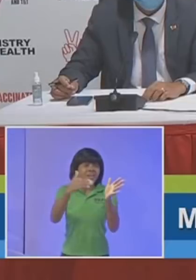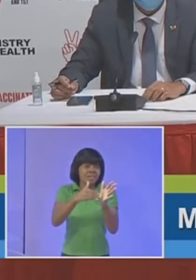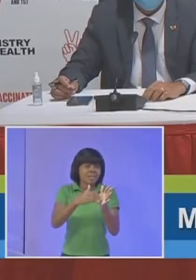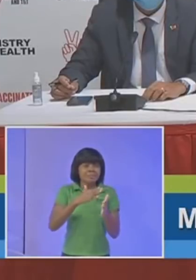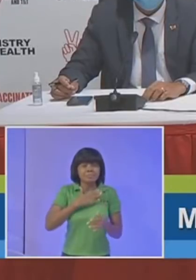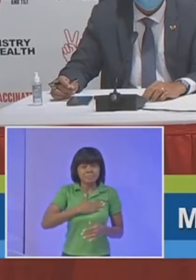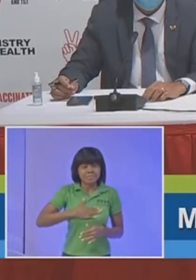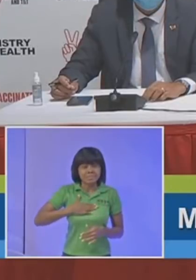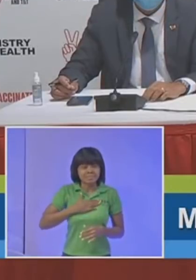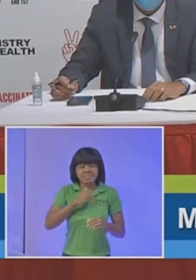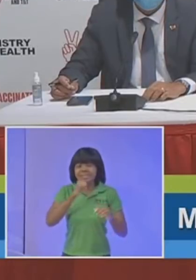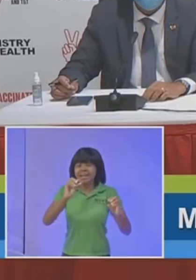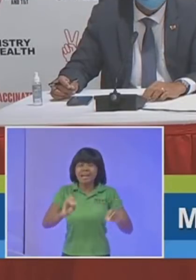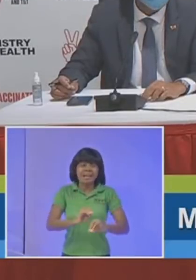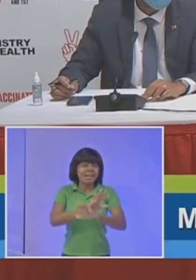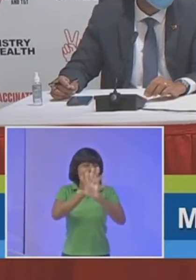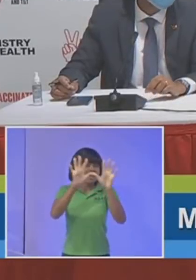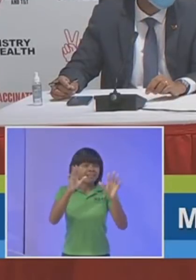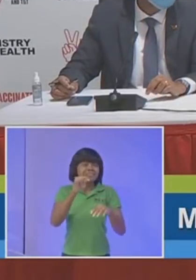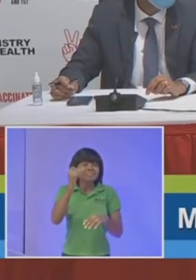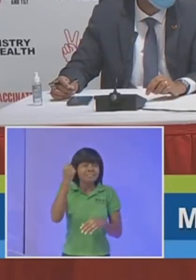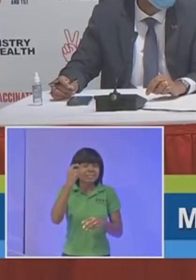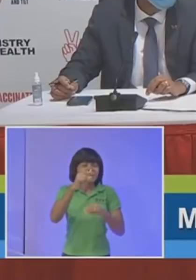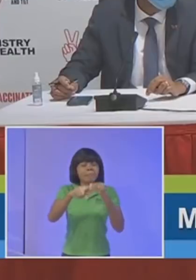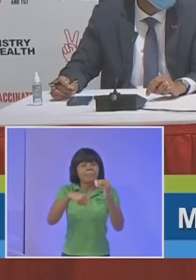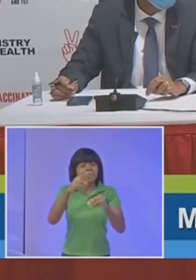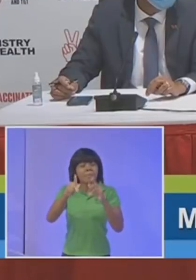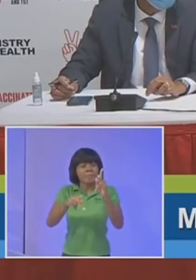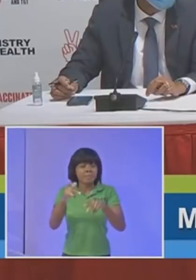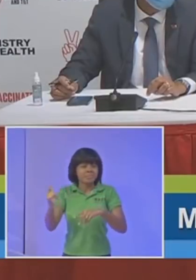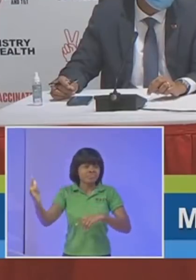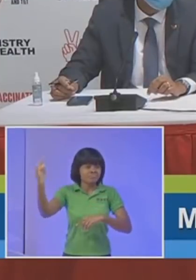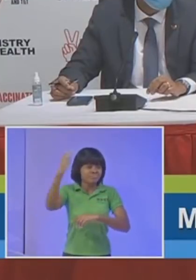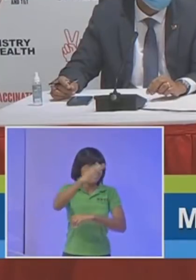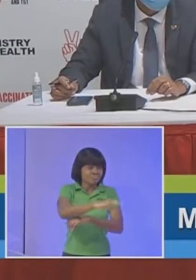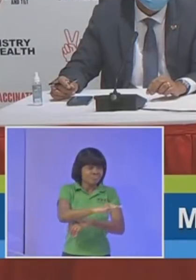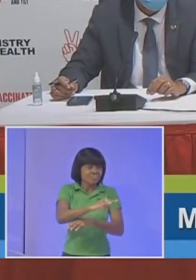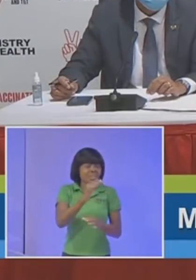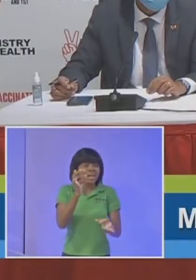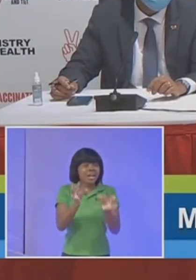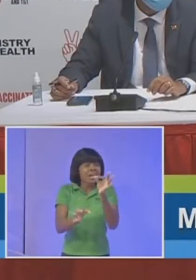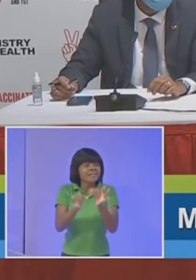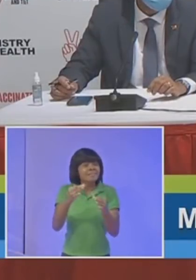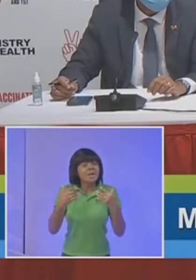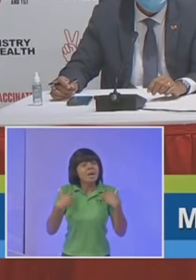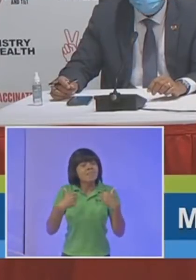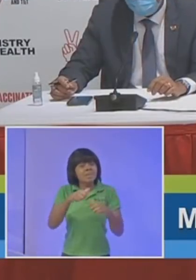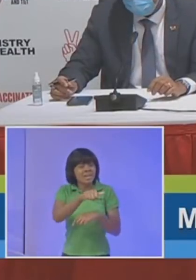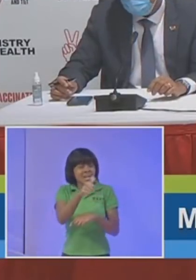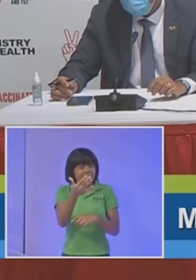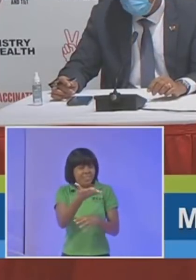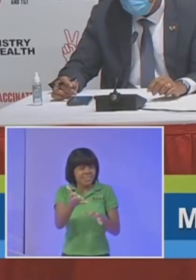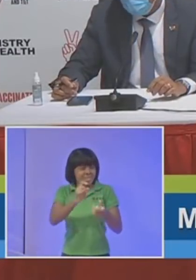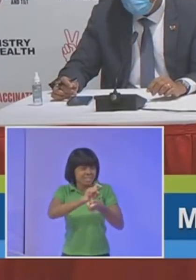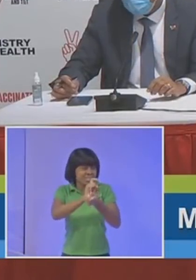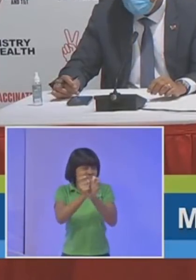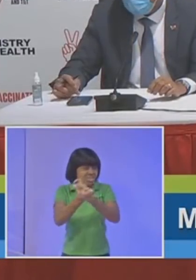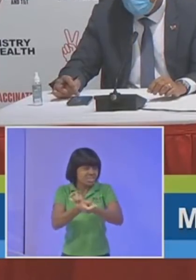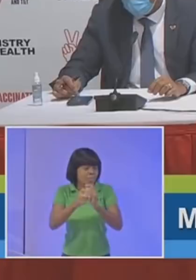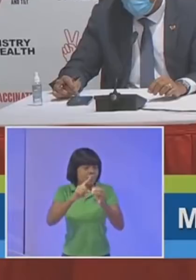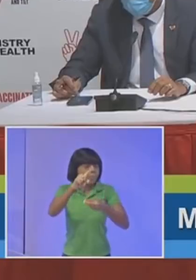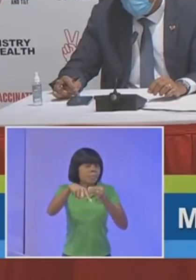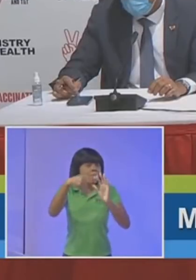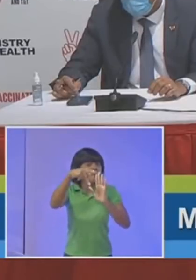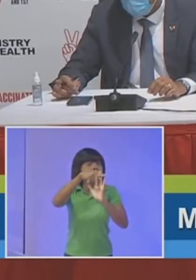in from away, if there's been any adjustment on that. And two, this week on social media, we saw a lot of